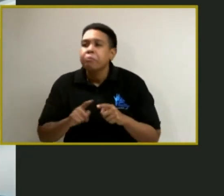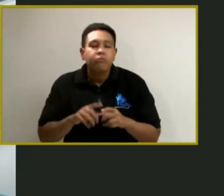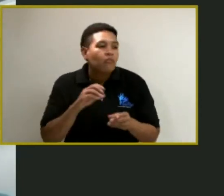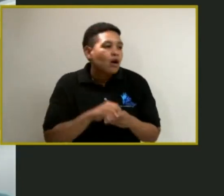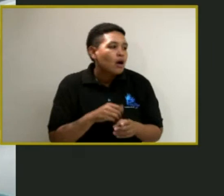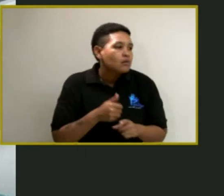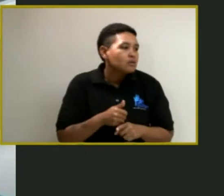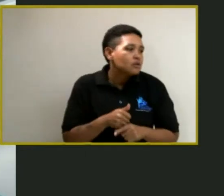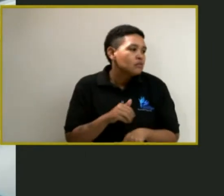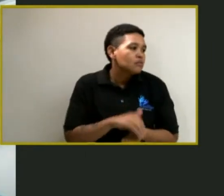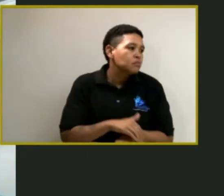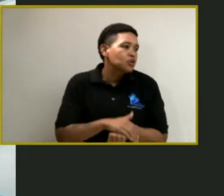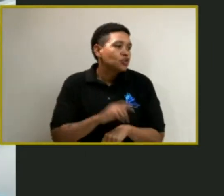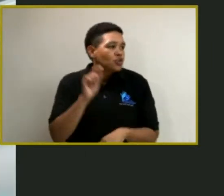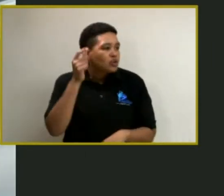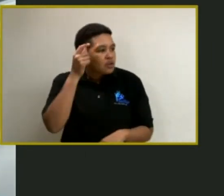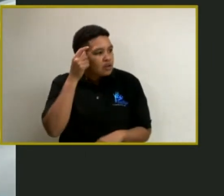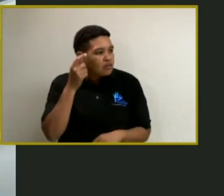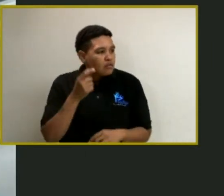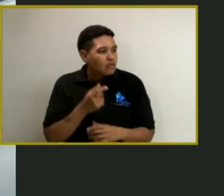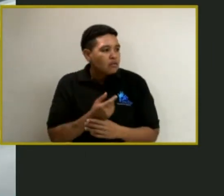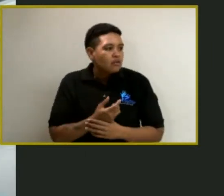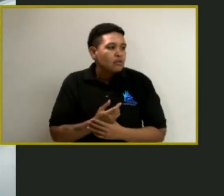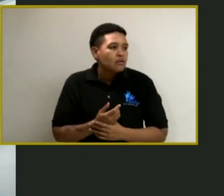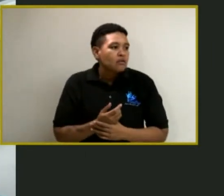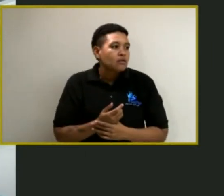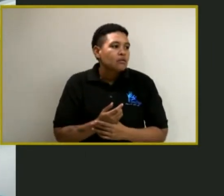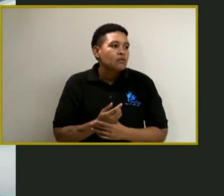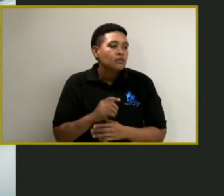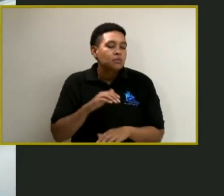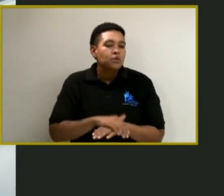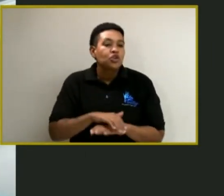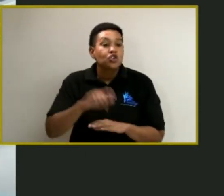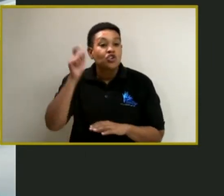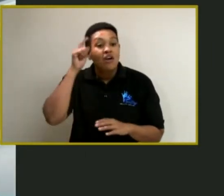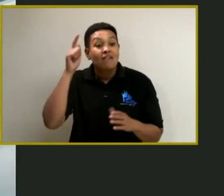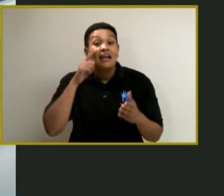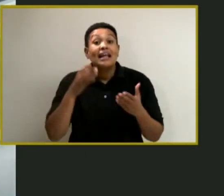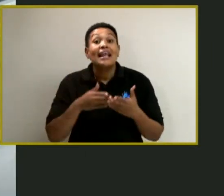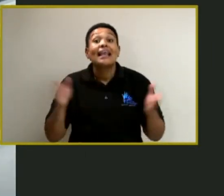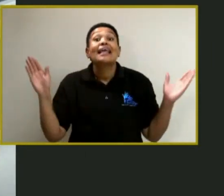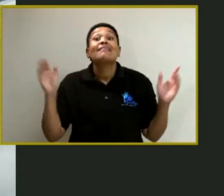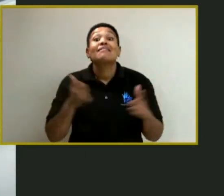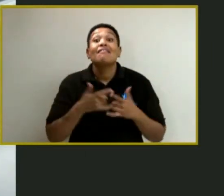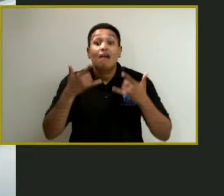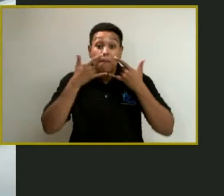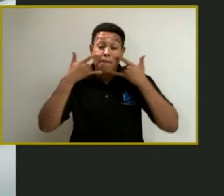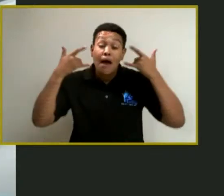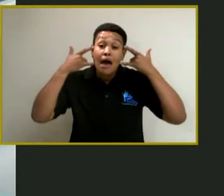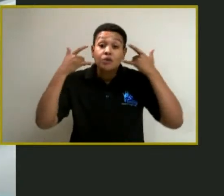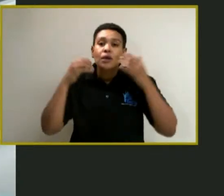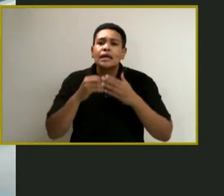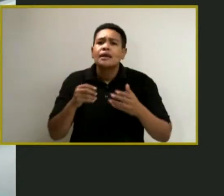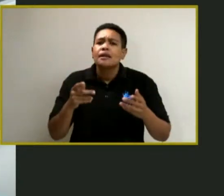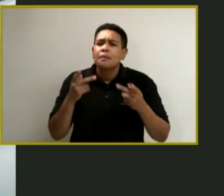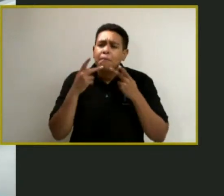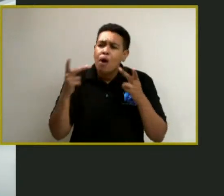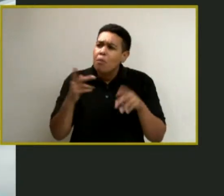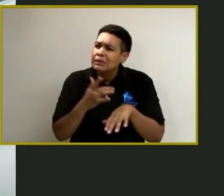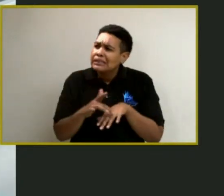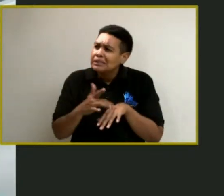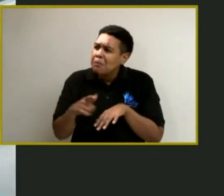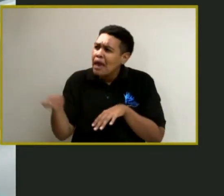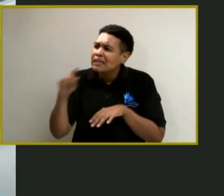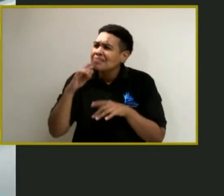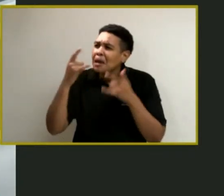British government has recently lifted the ban on its mandate for mask wearing in public spaces. How likely